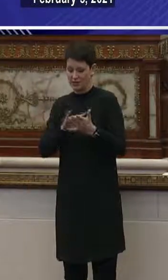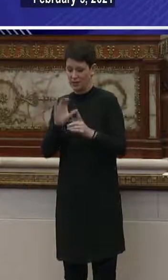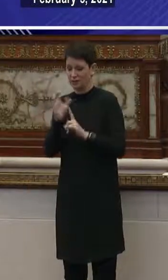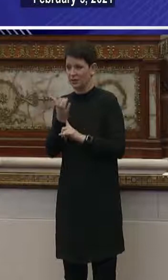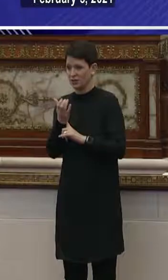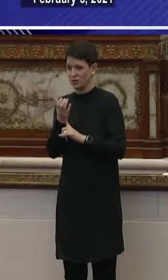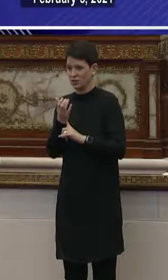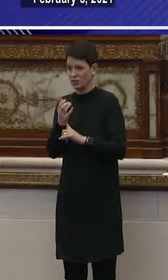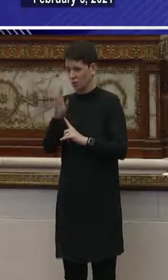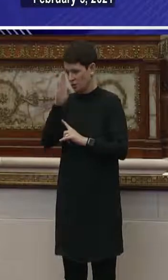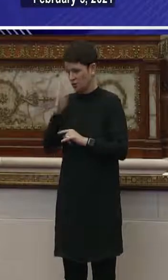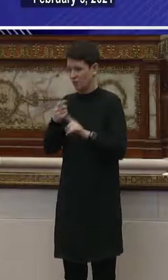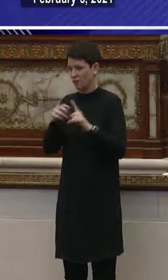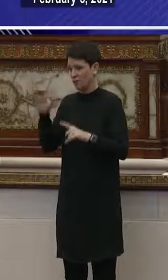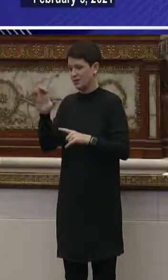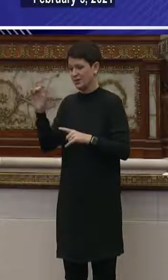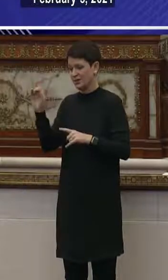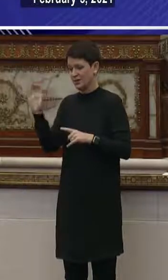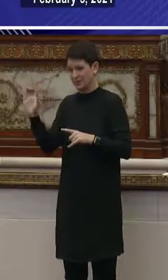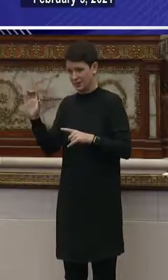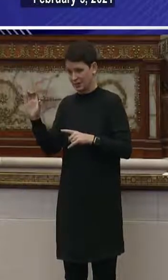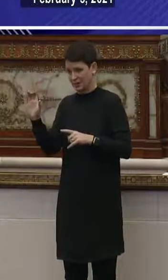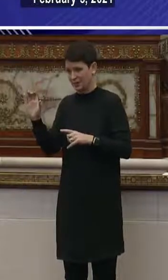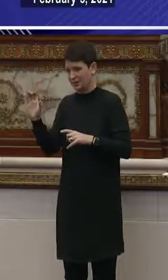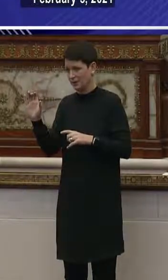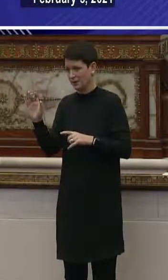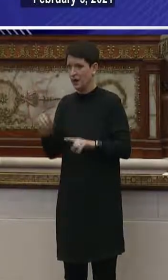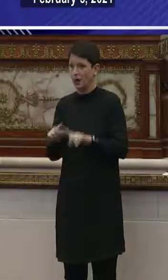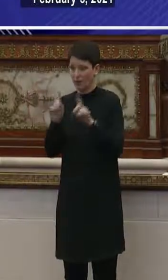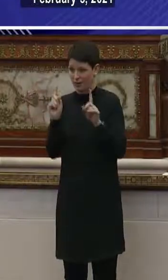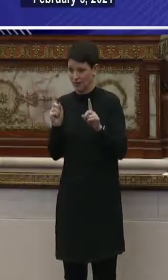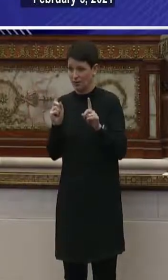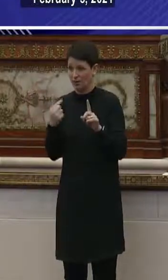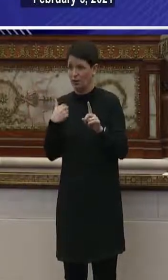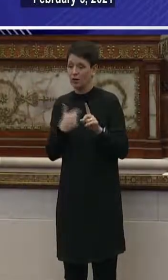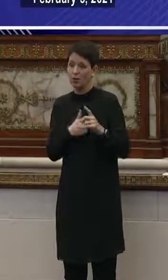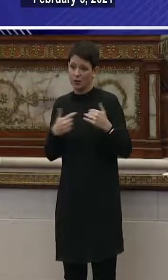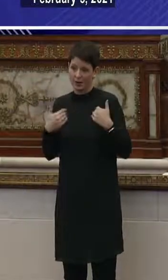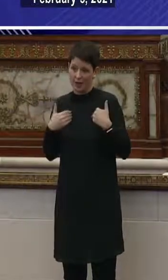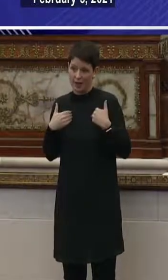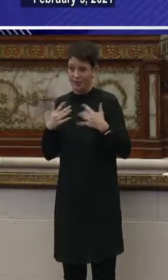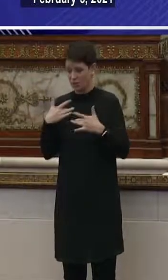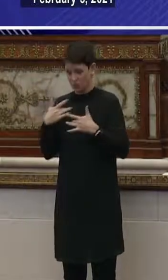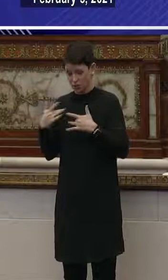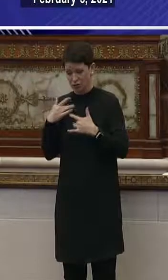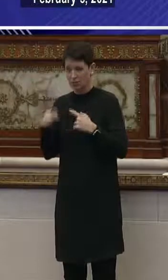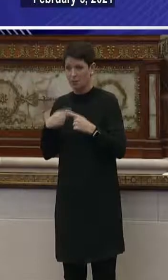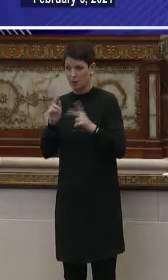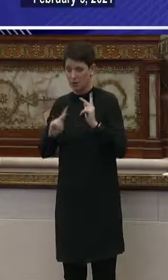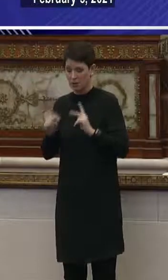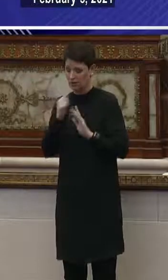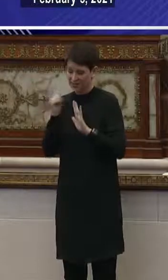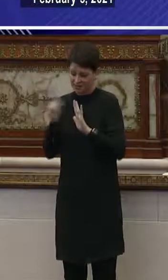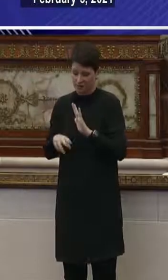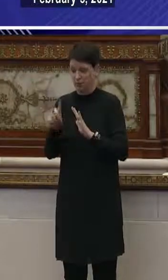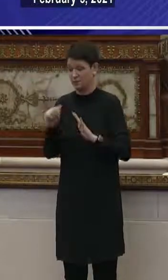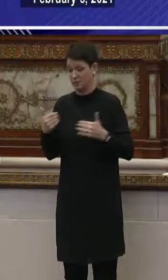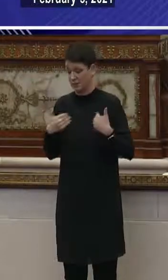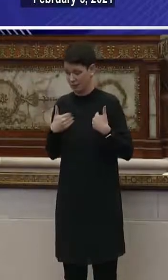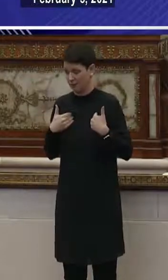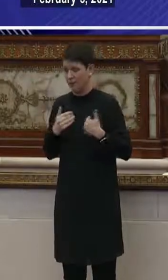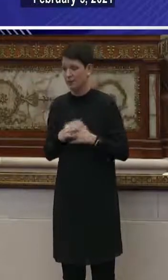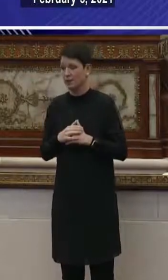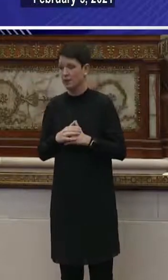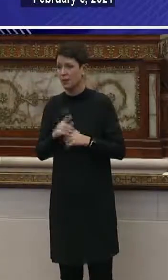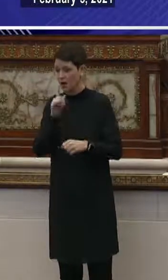was taken straight from the Centers for Disease Control. However, we do have concerns about people who have severe disabilities.